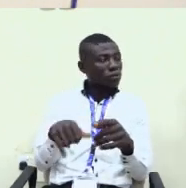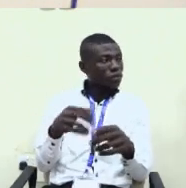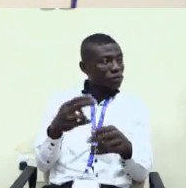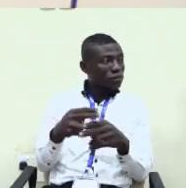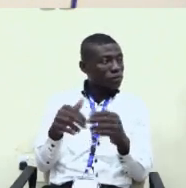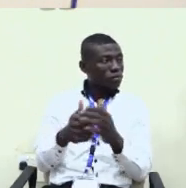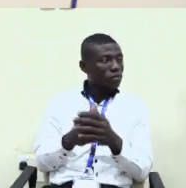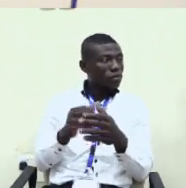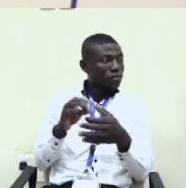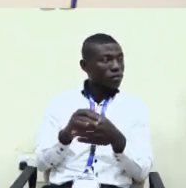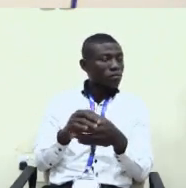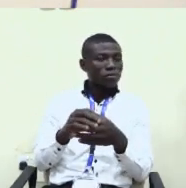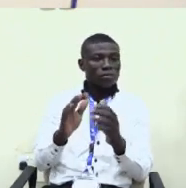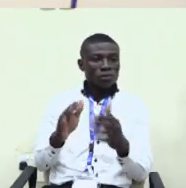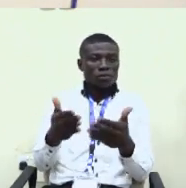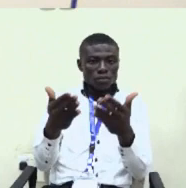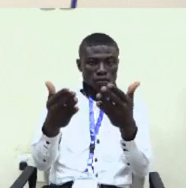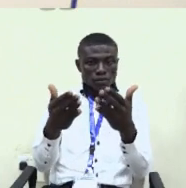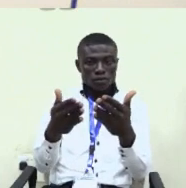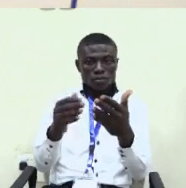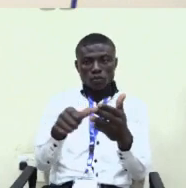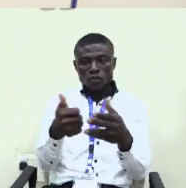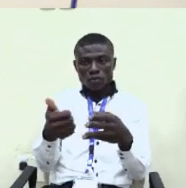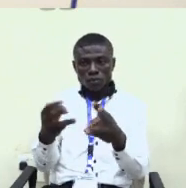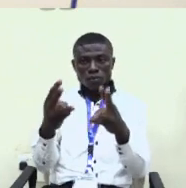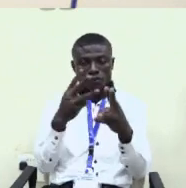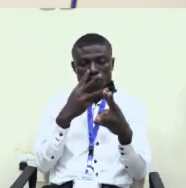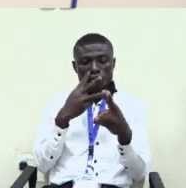more like providing alternative